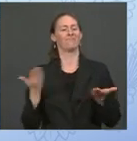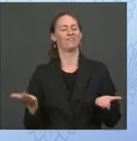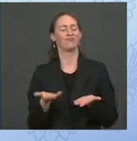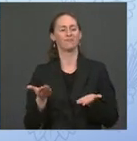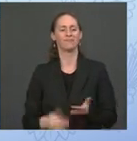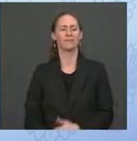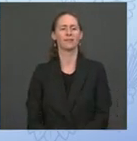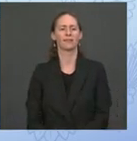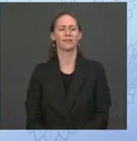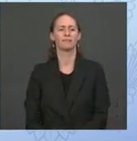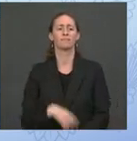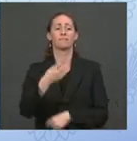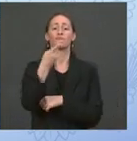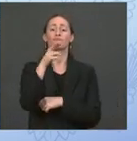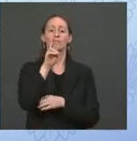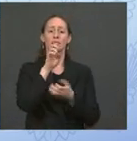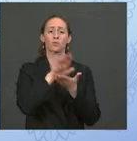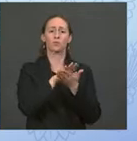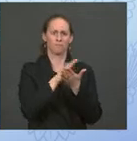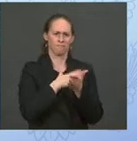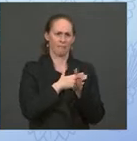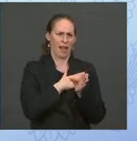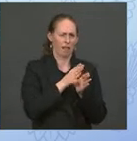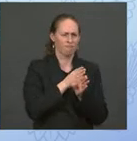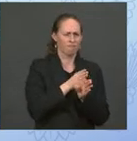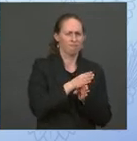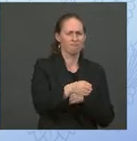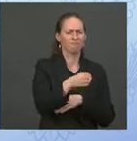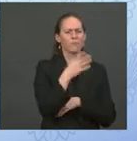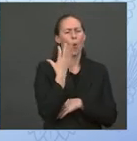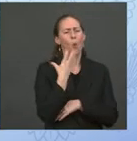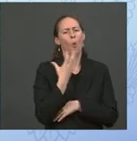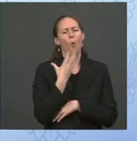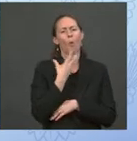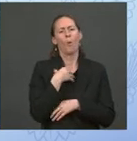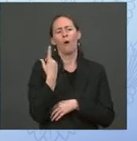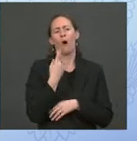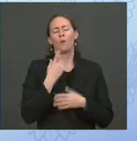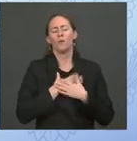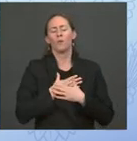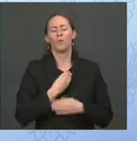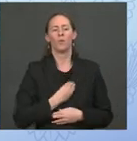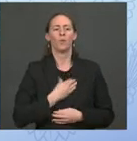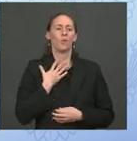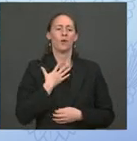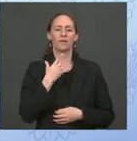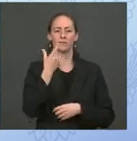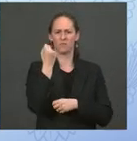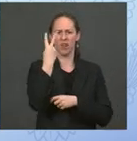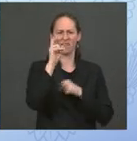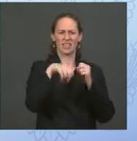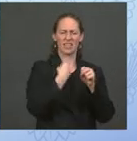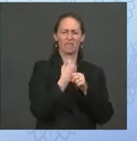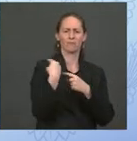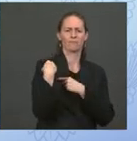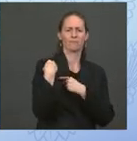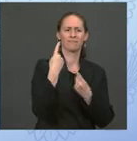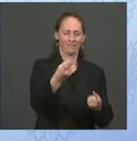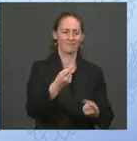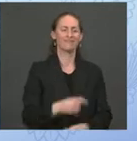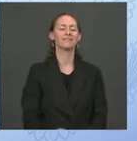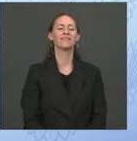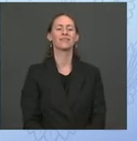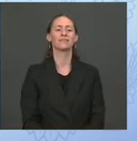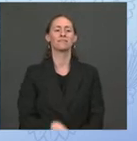my focus and my joy for the last 12 years. And as the first preschool teacher to ever receive the